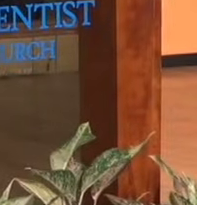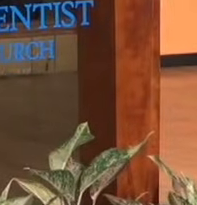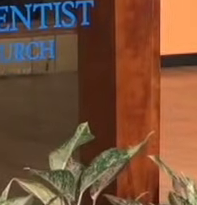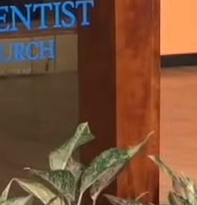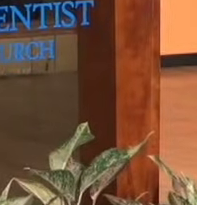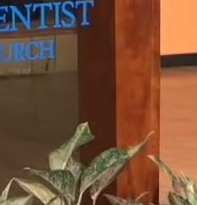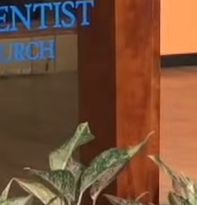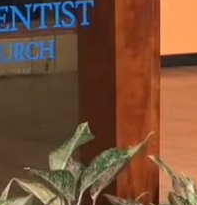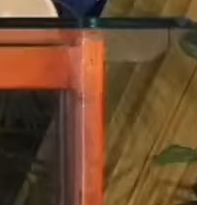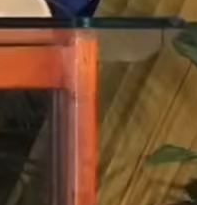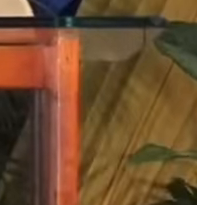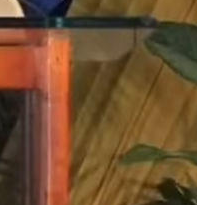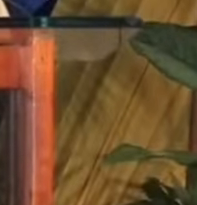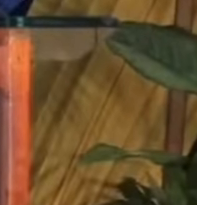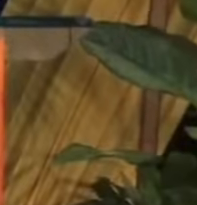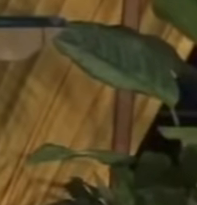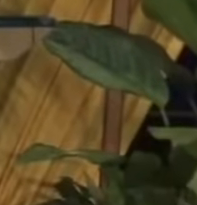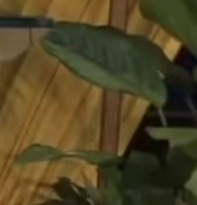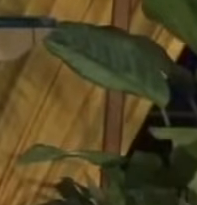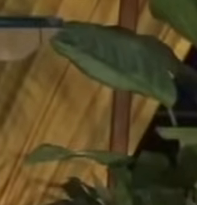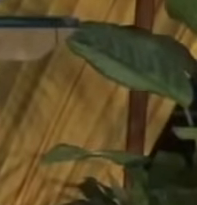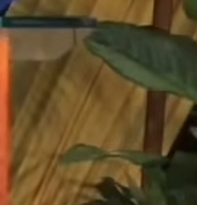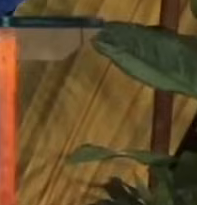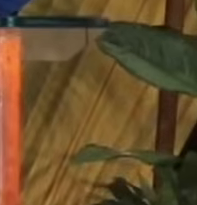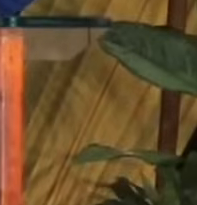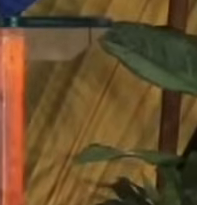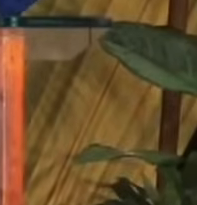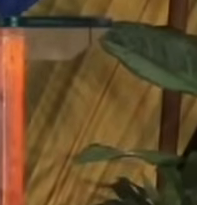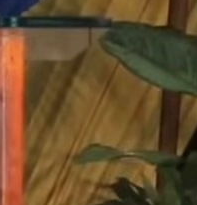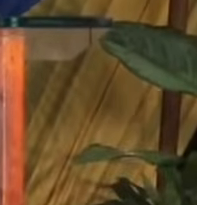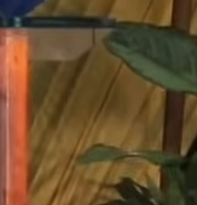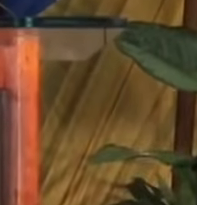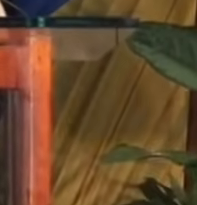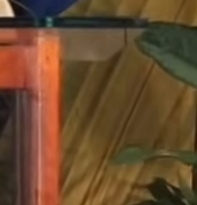his divine creatorship.